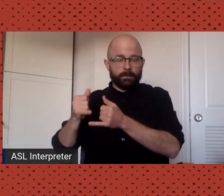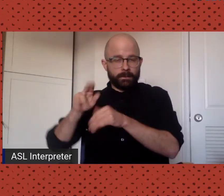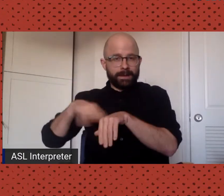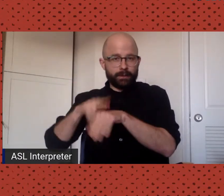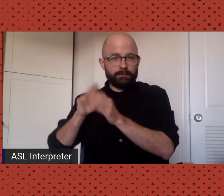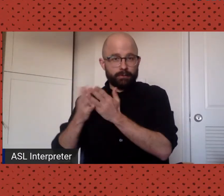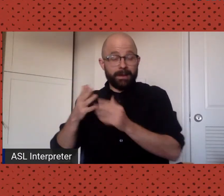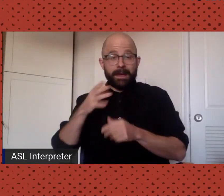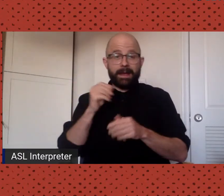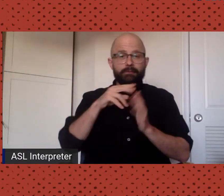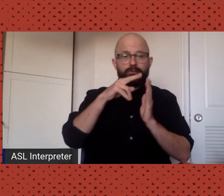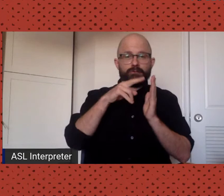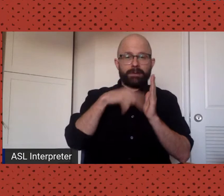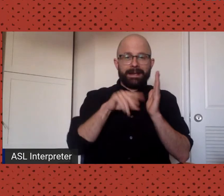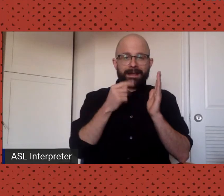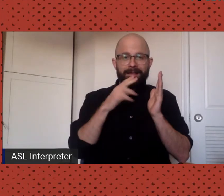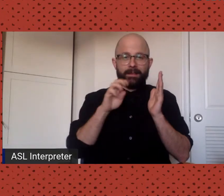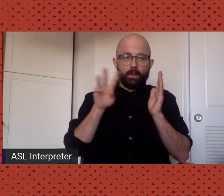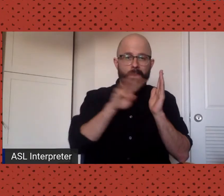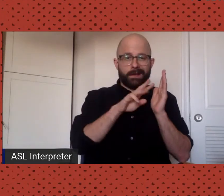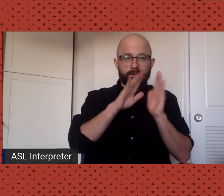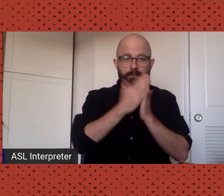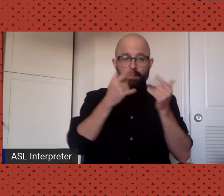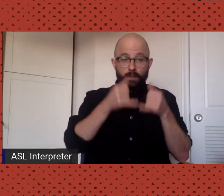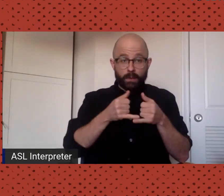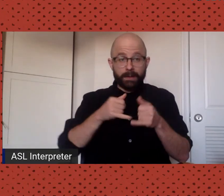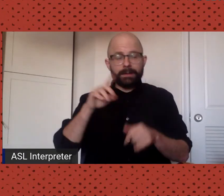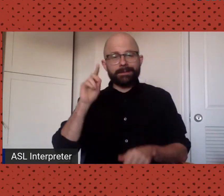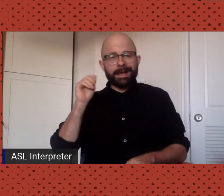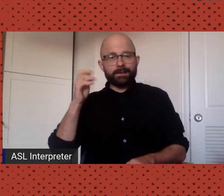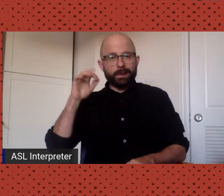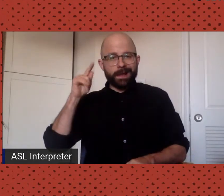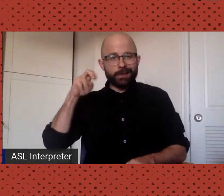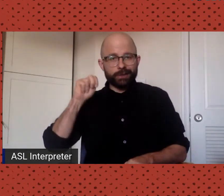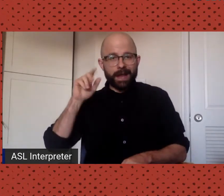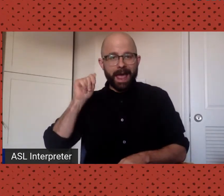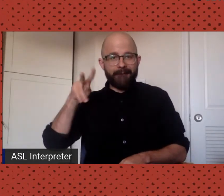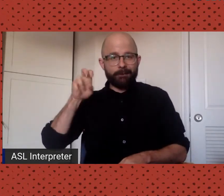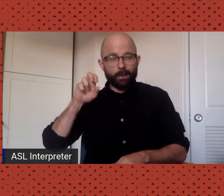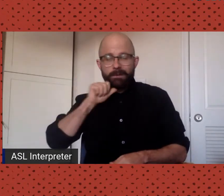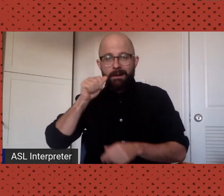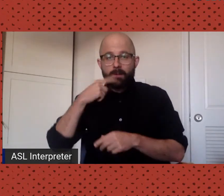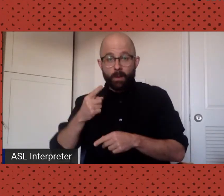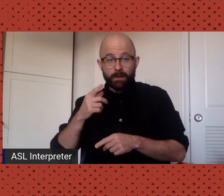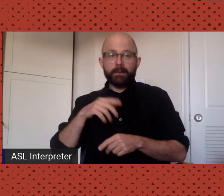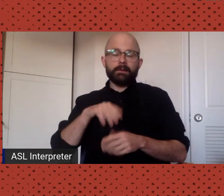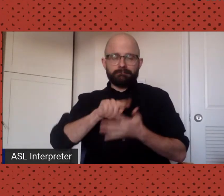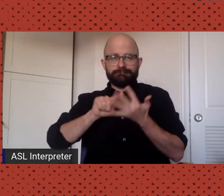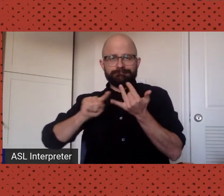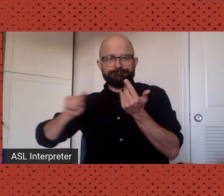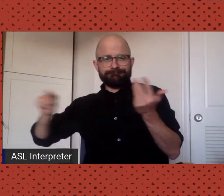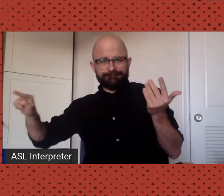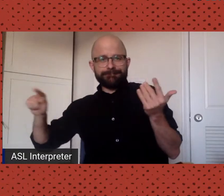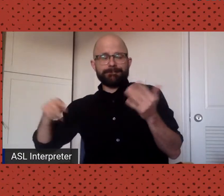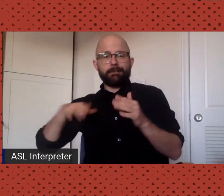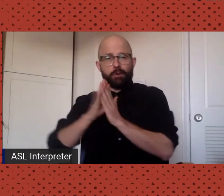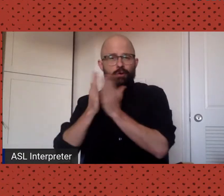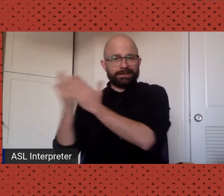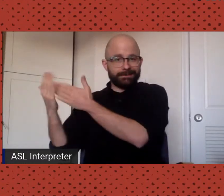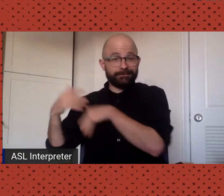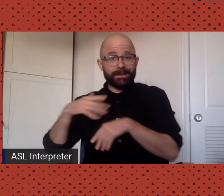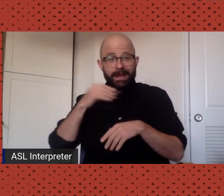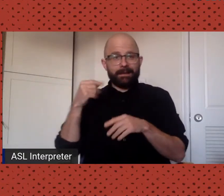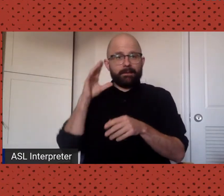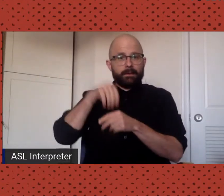Reading the West Book Award. His other books include Desolation of Avenues Untold and the novella Deep Ellum. His work has appeared in the Pushcart